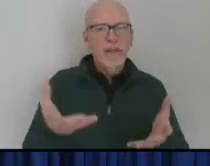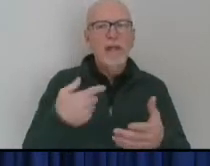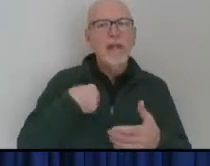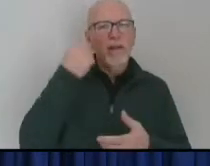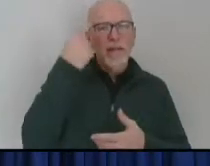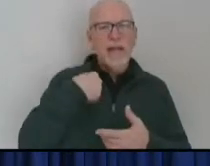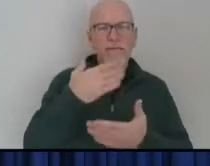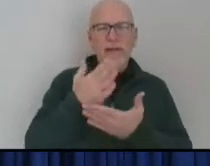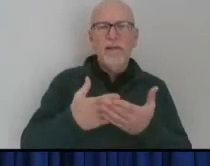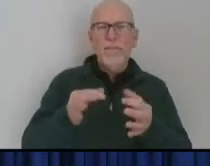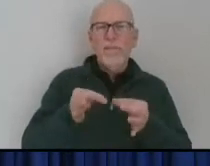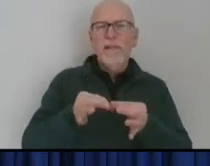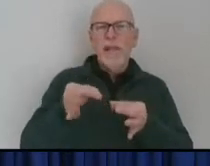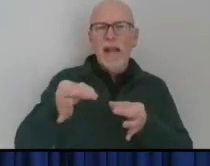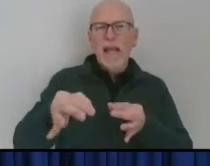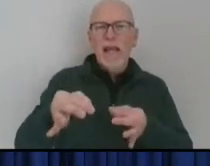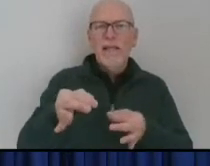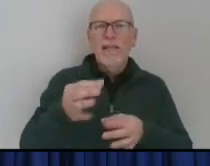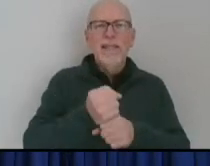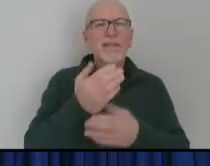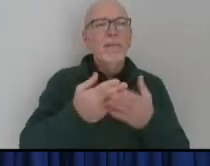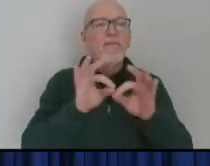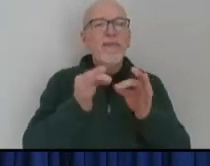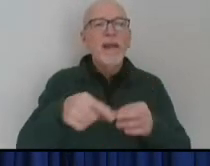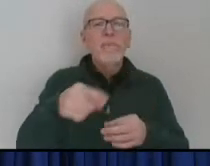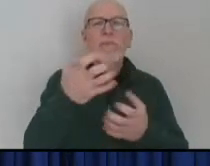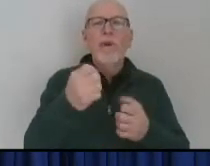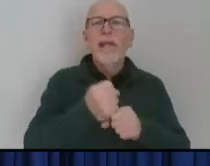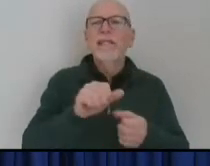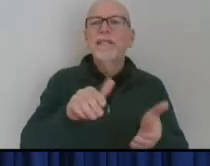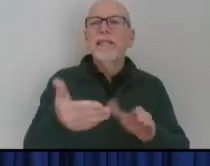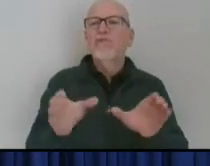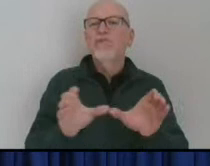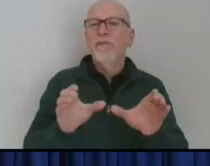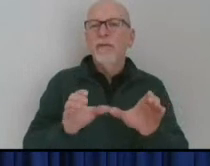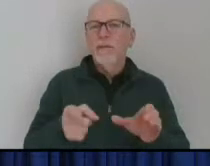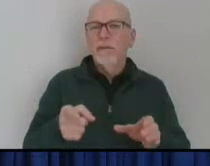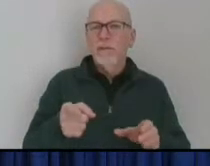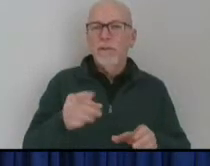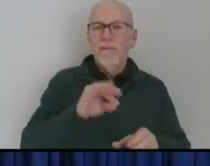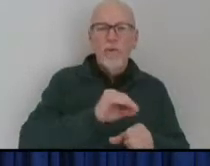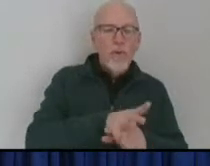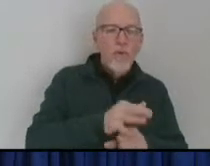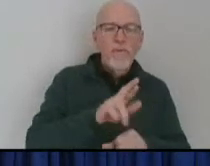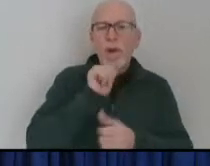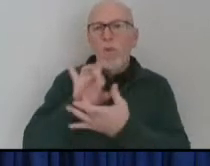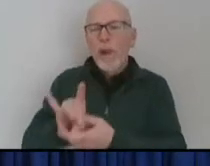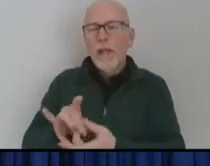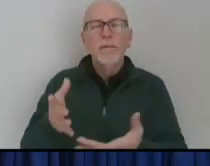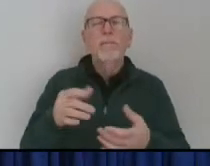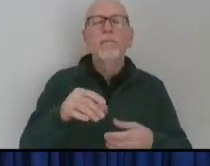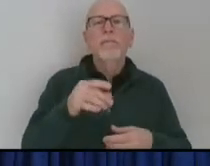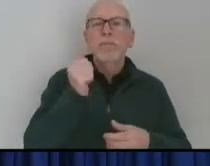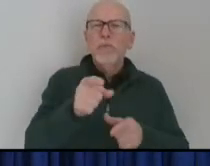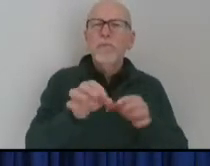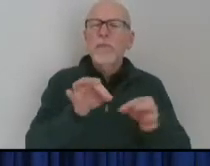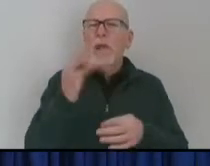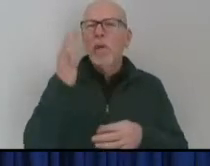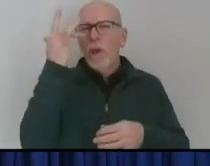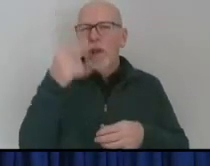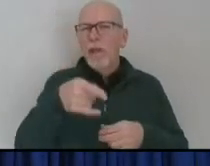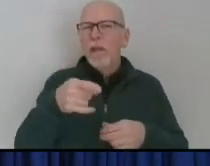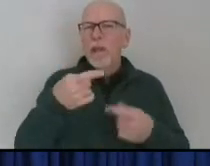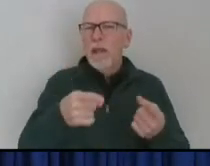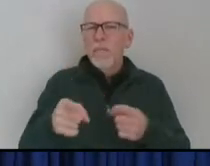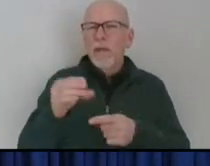some significant delays in getting some families their death certificates, whether that's COVID or unrelated. Can you explain kind of why this might be